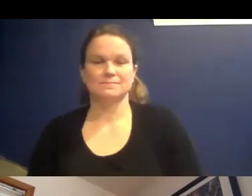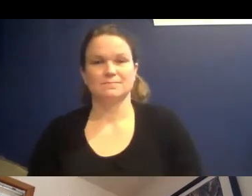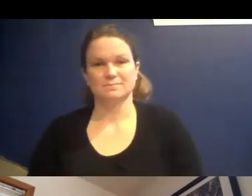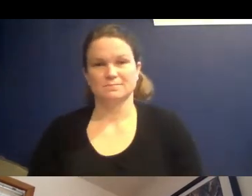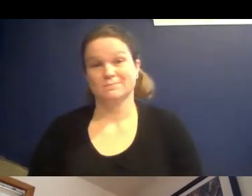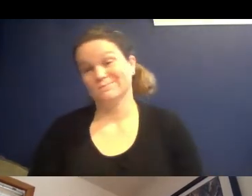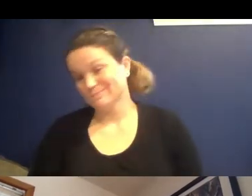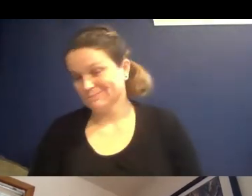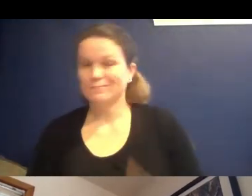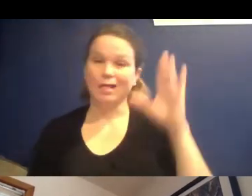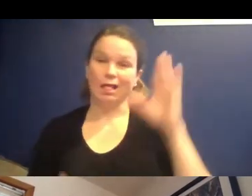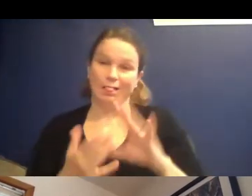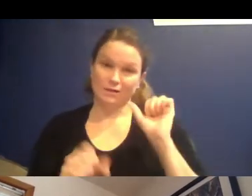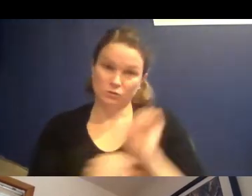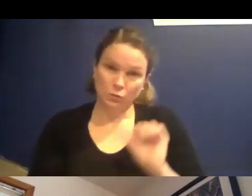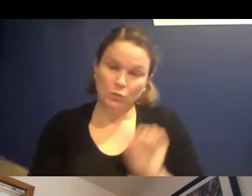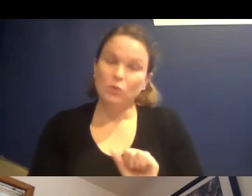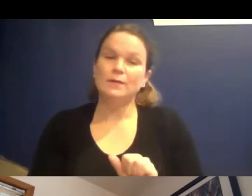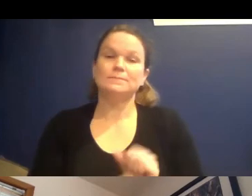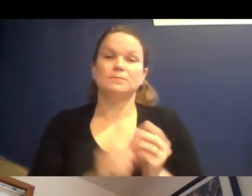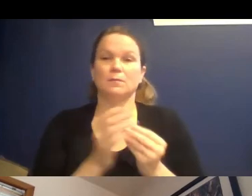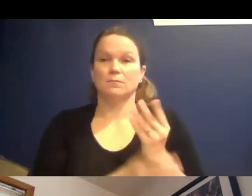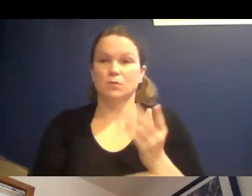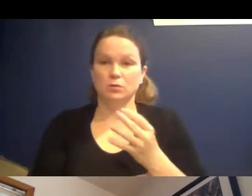Well, there's a lot less work. You get a sooner blossom,